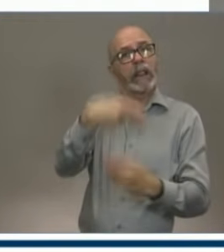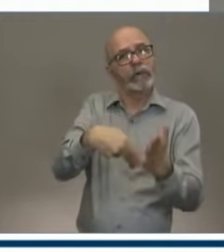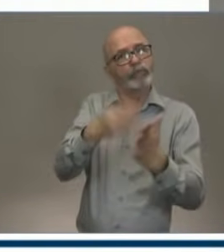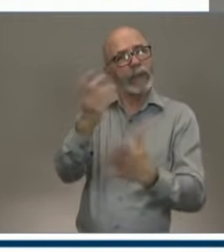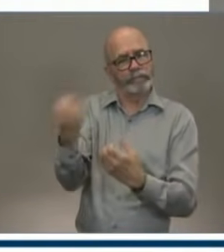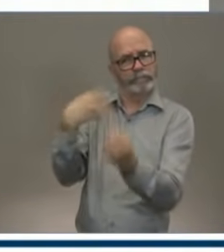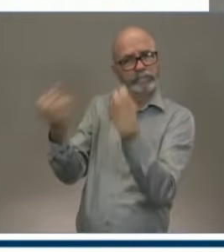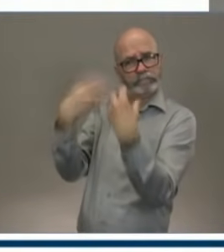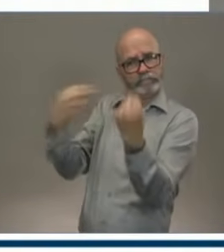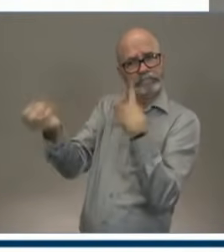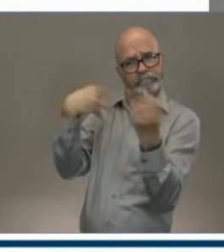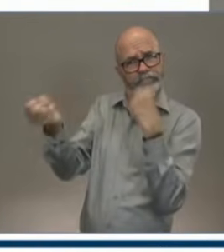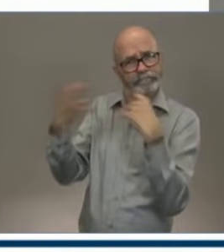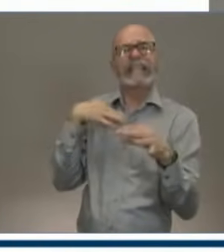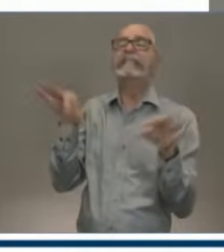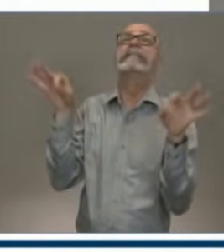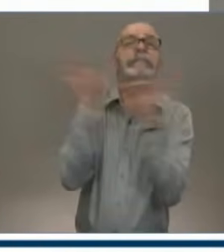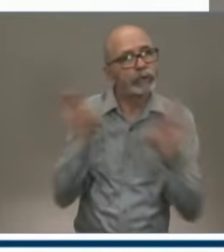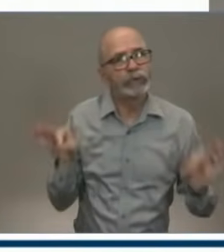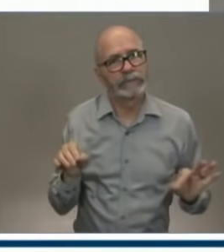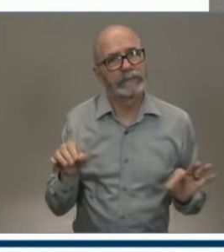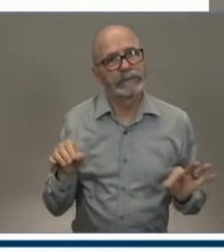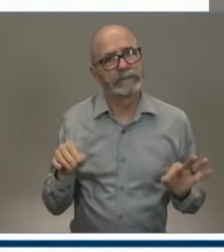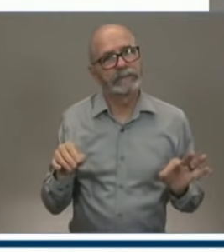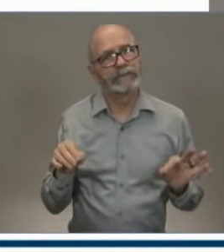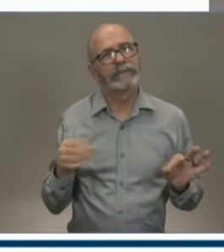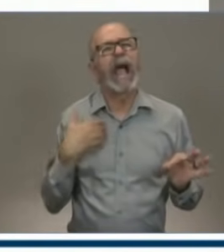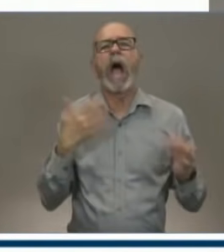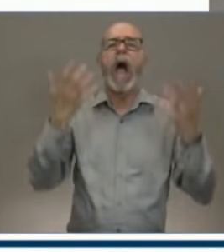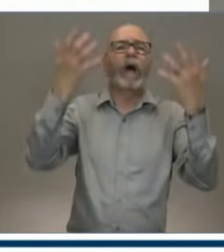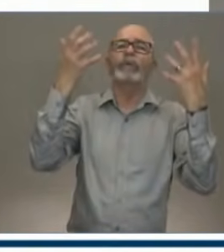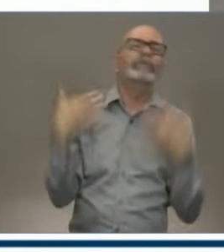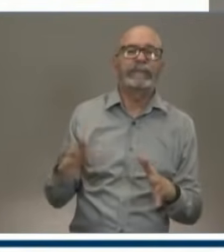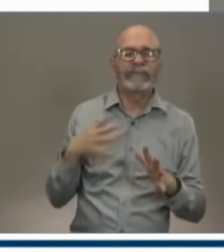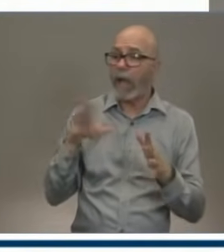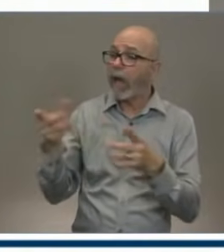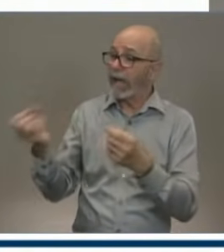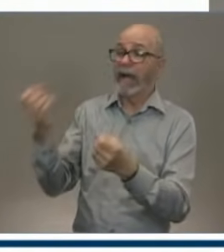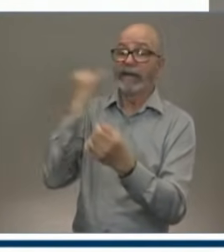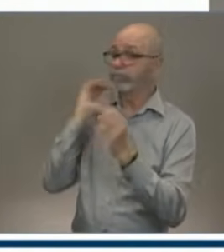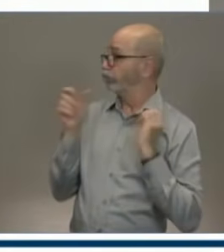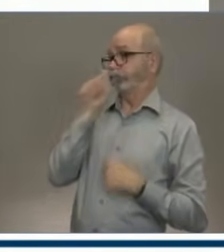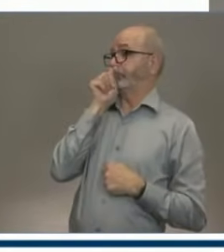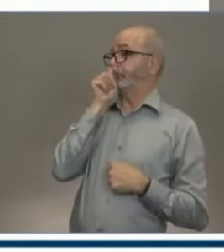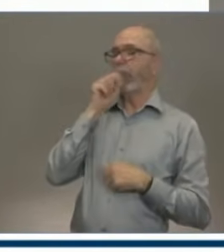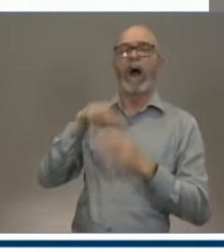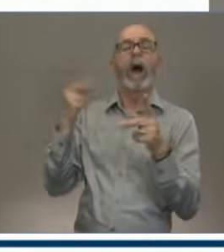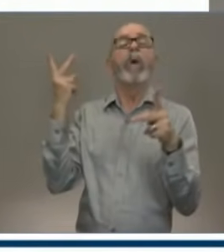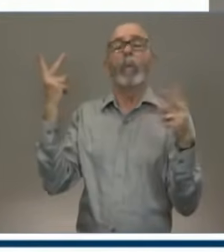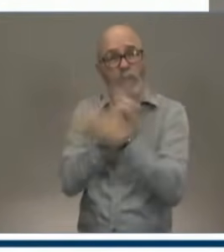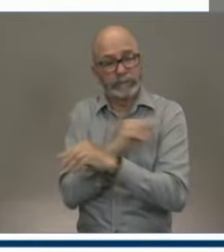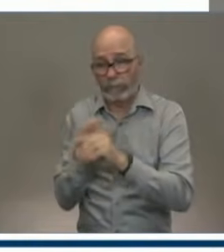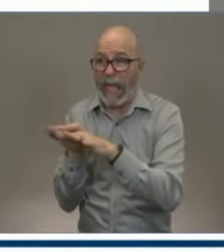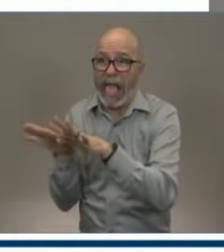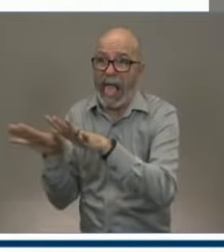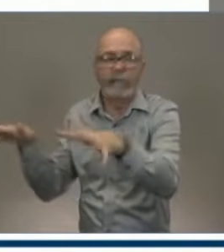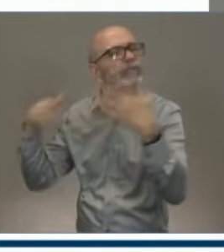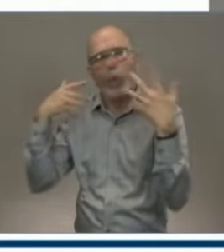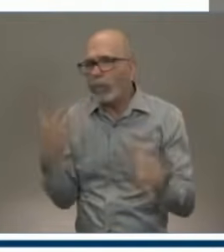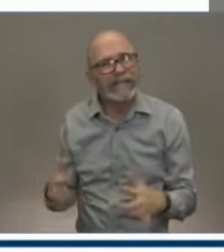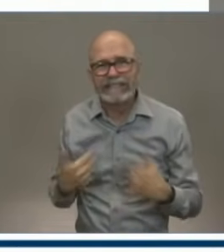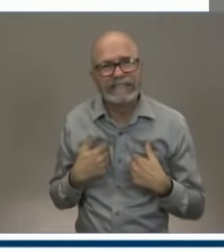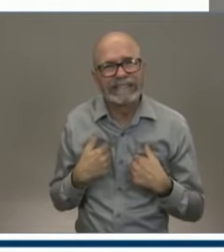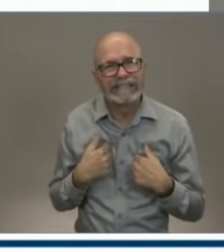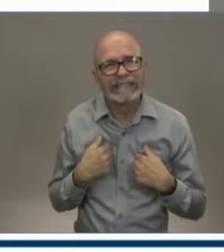important to minimize the chance for any community spread. So I would ask any Nova Scotians who think that public health